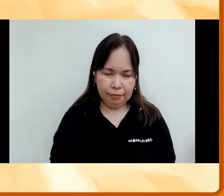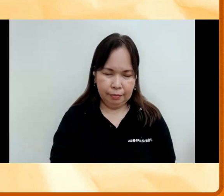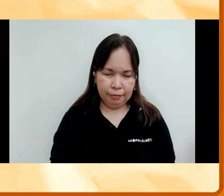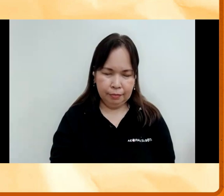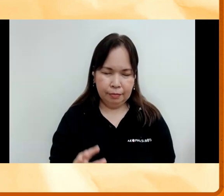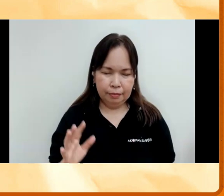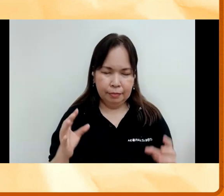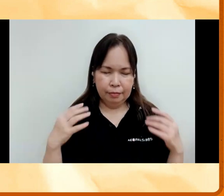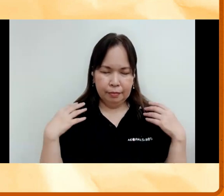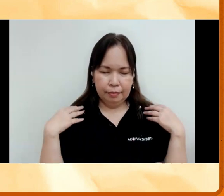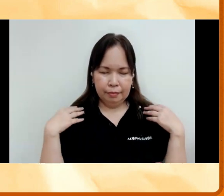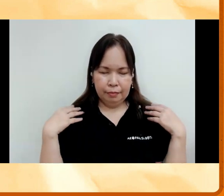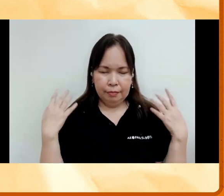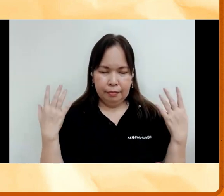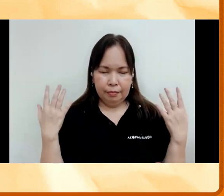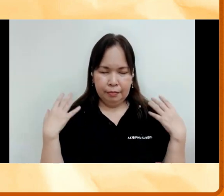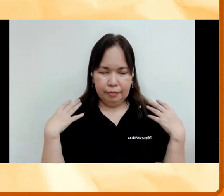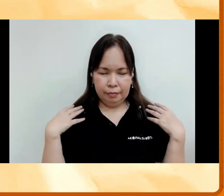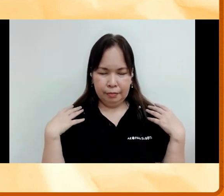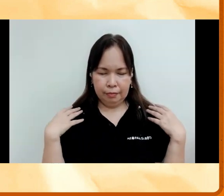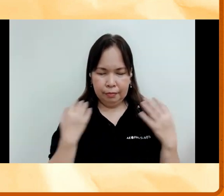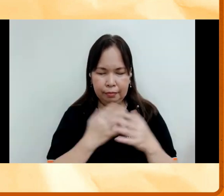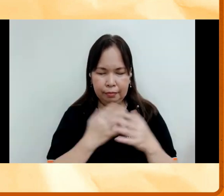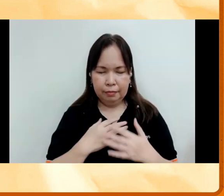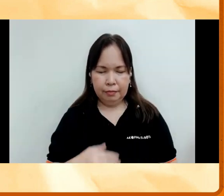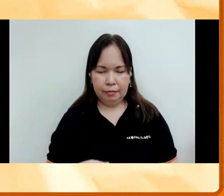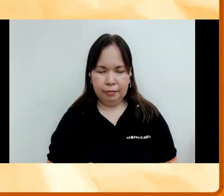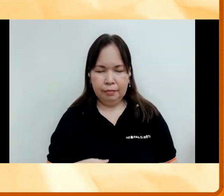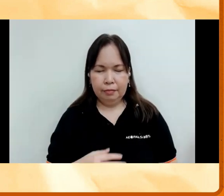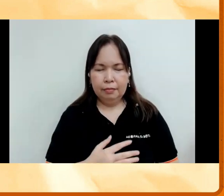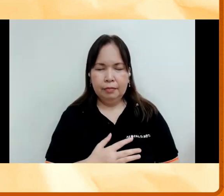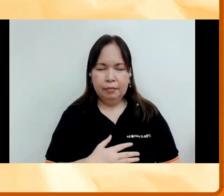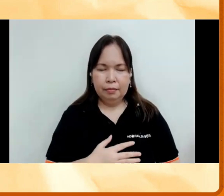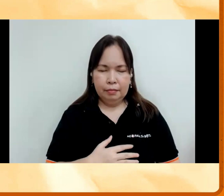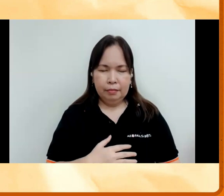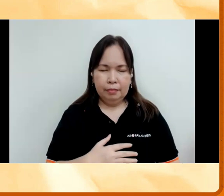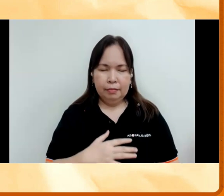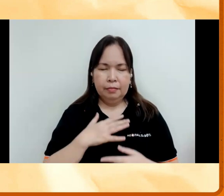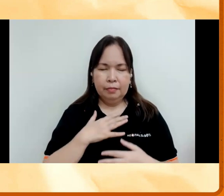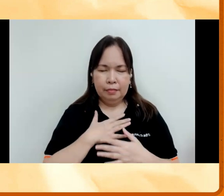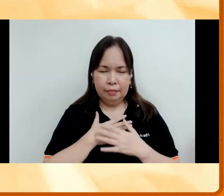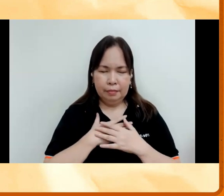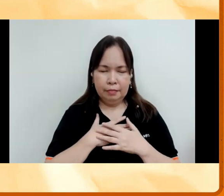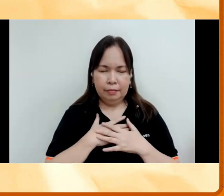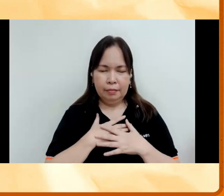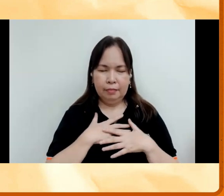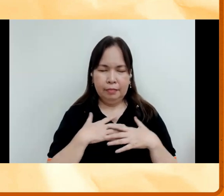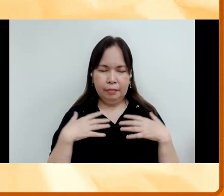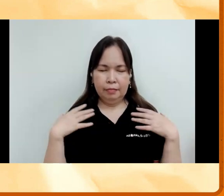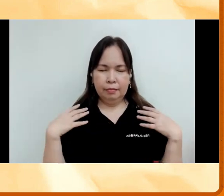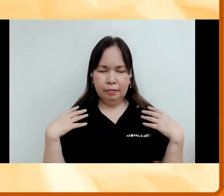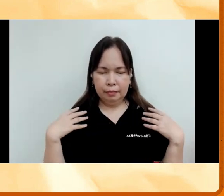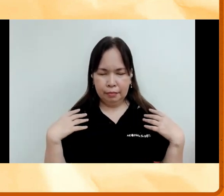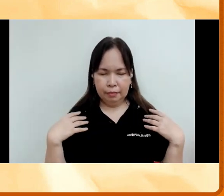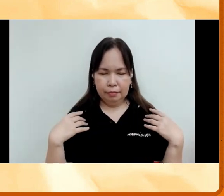relaxing our shoulders, relaxing our belly, relaxing our chest. As we settle in our